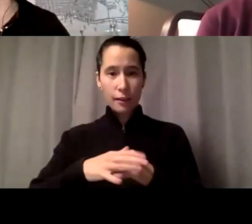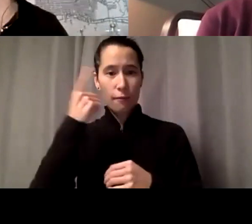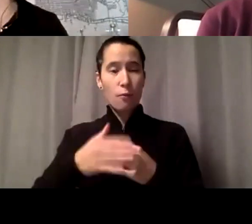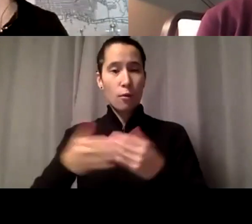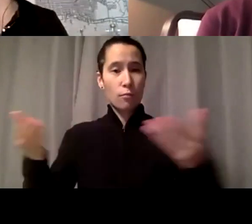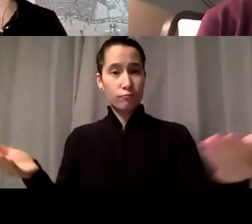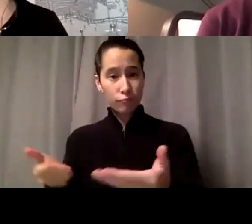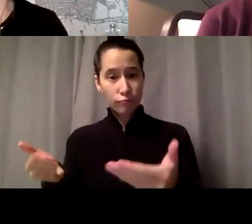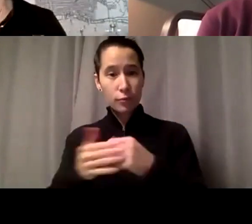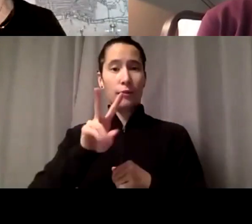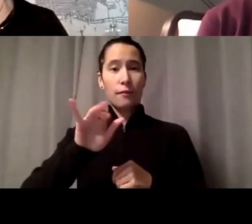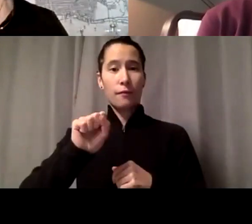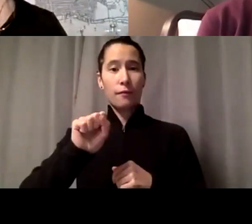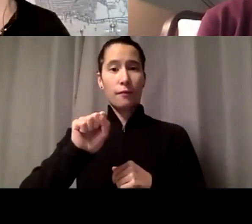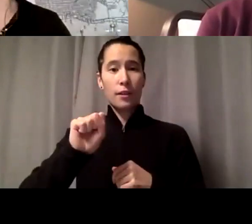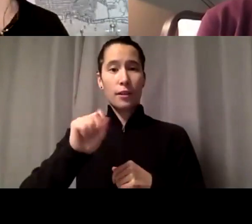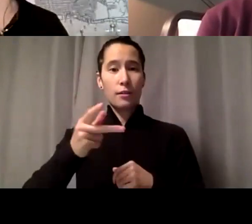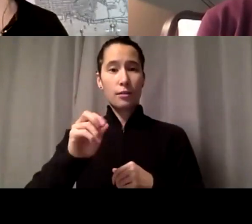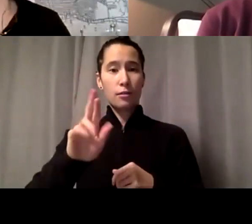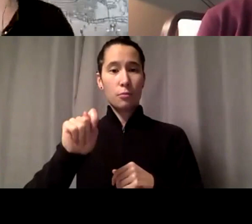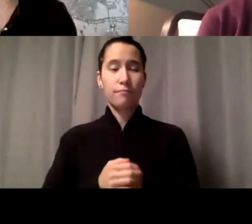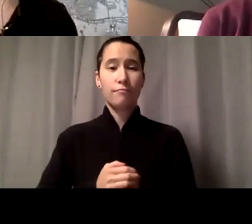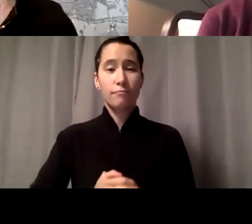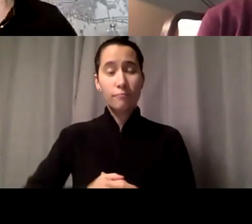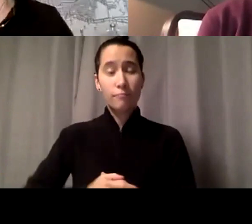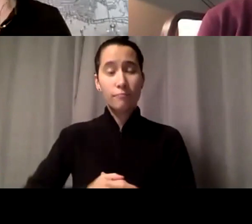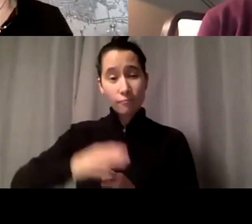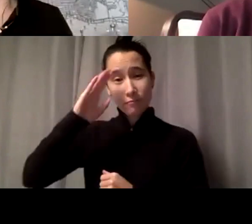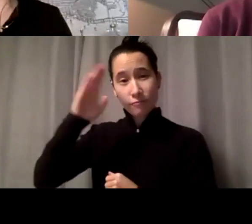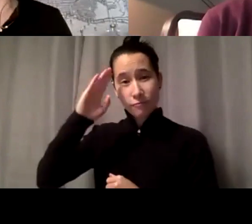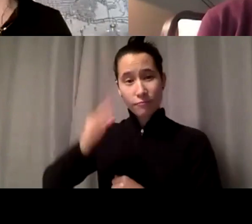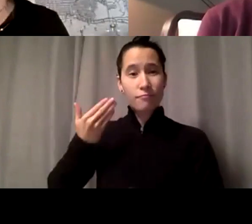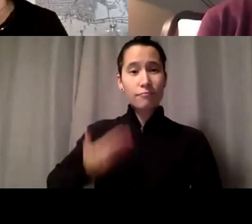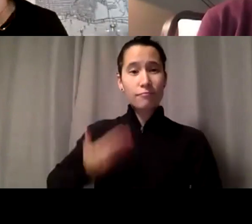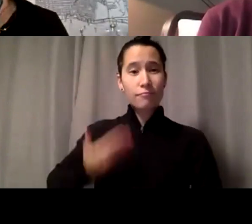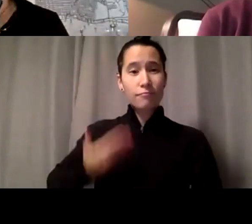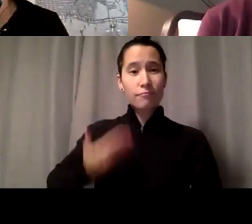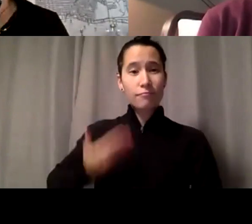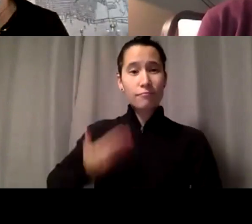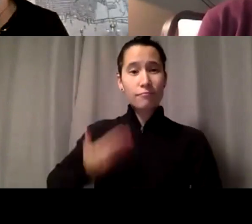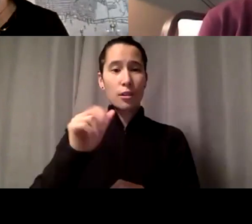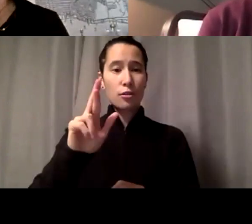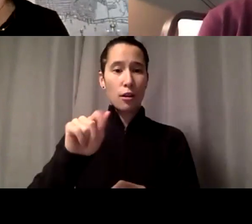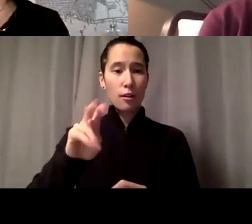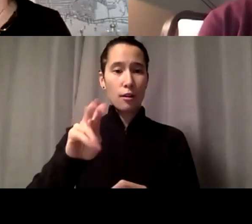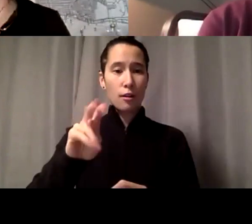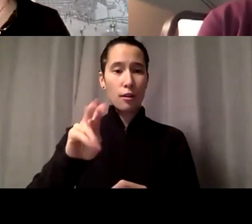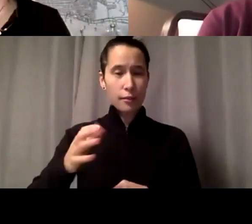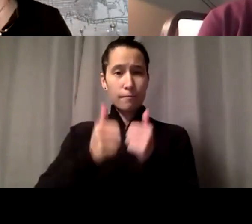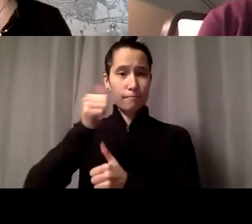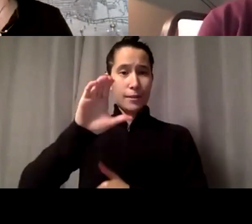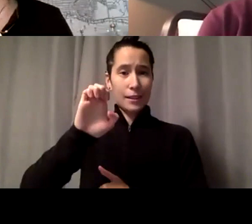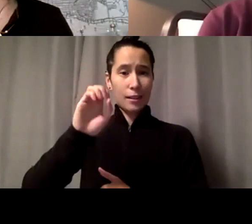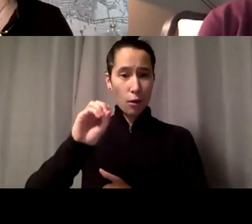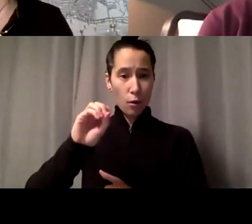Great. Thank you, Shauna. Hi, everyone. This is Charlene Krepikavich. I'm the CEO of VIA Sport BC. It's my privilege